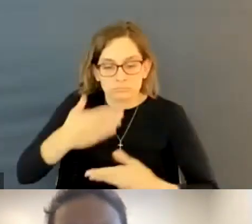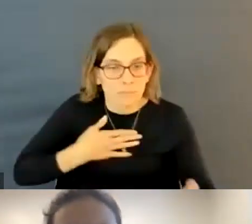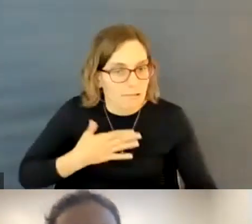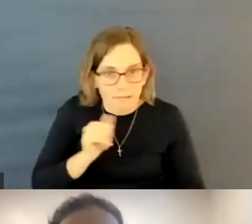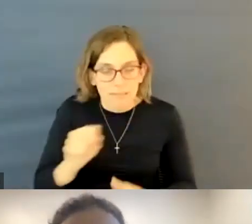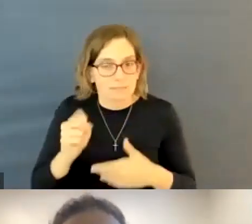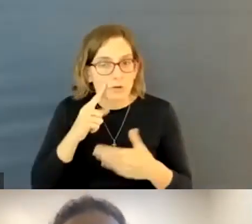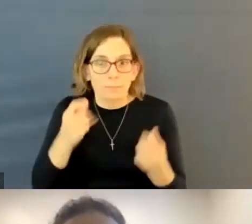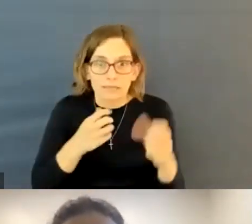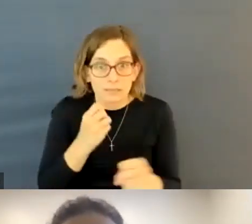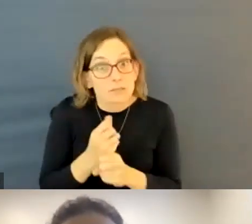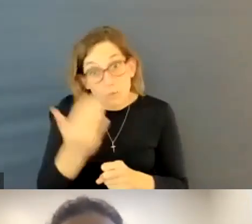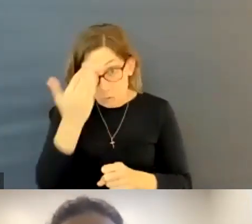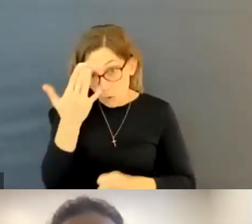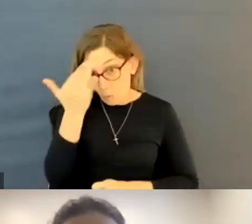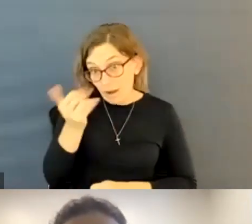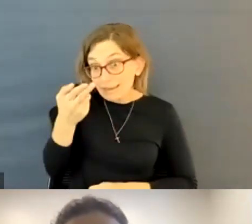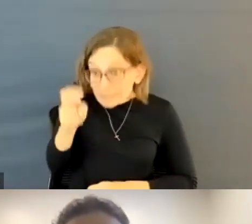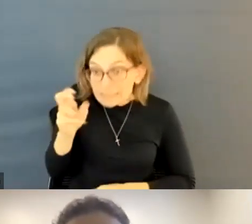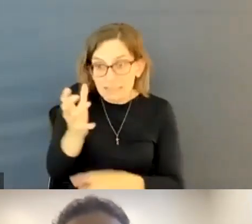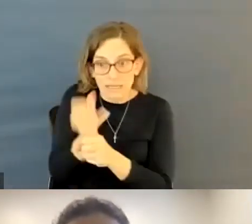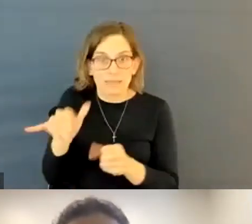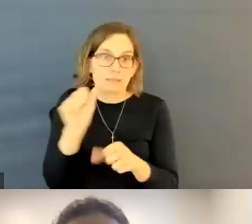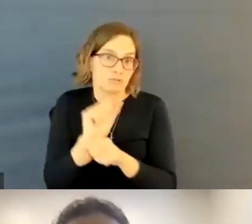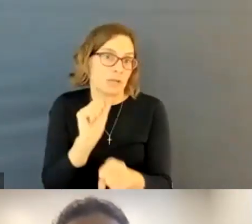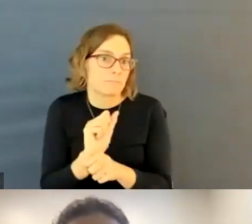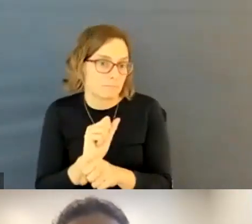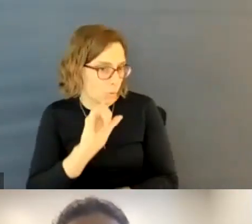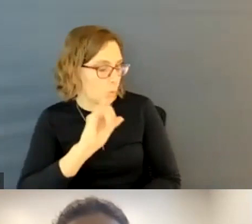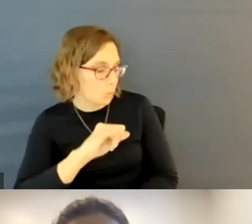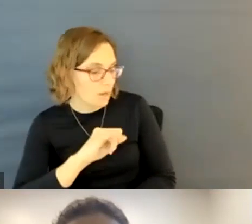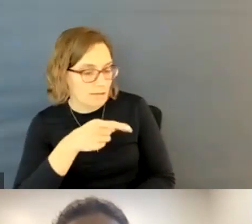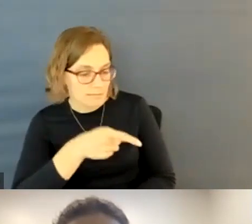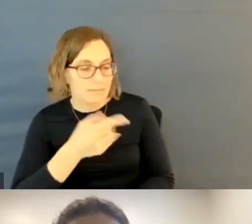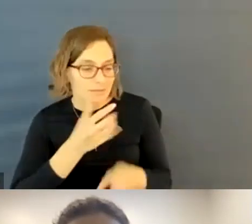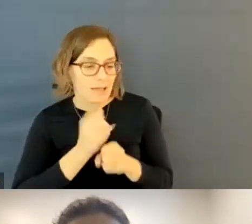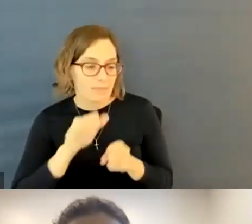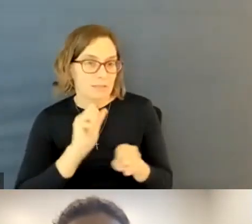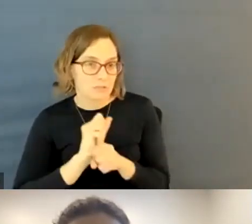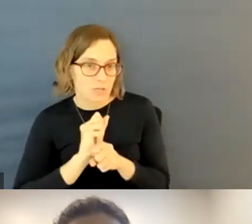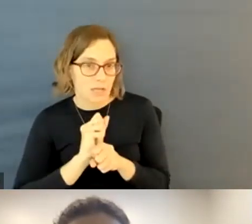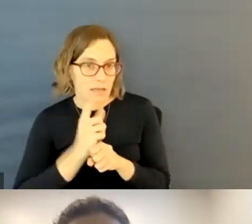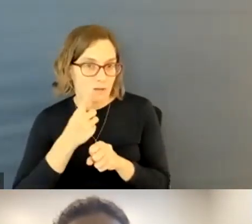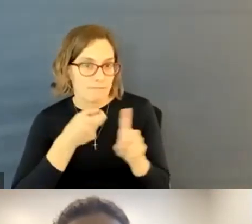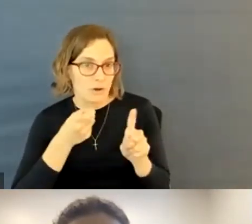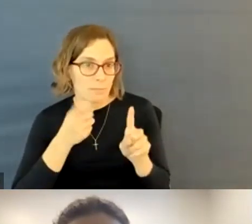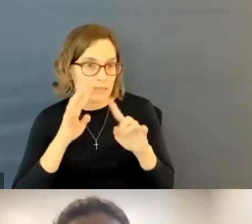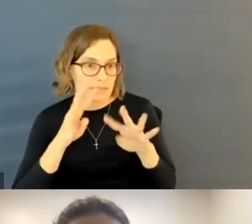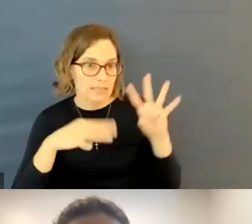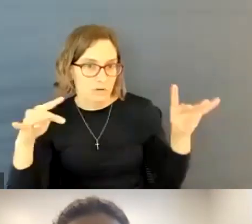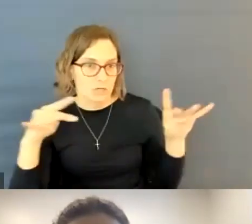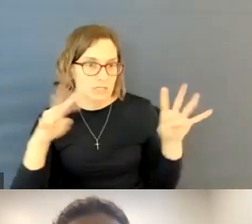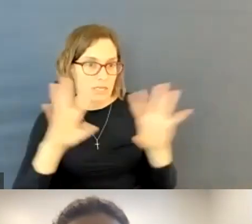but I think we all know why he got that job. Oh yeah. He totally got that job from the diversity conference.